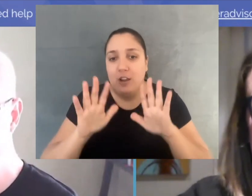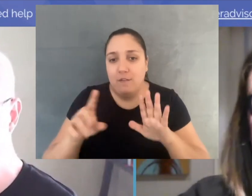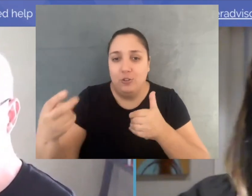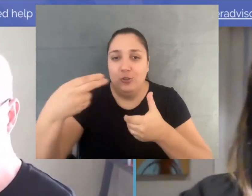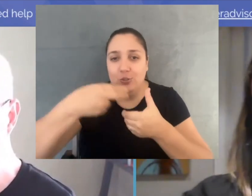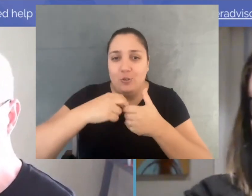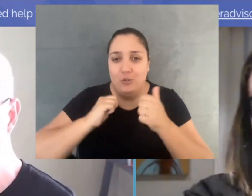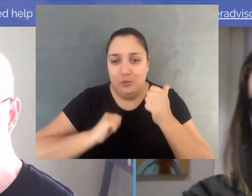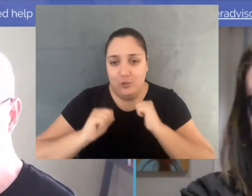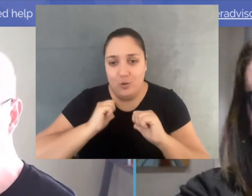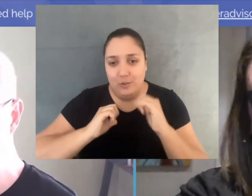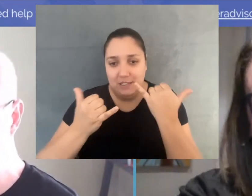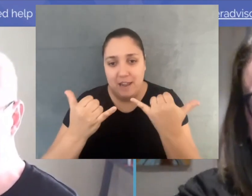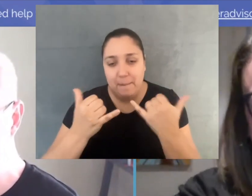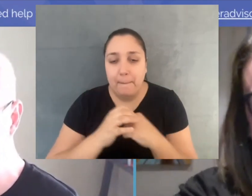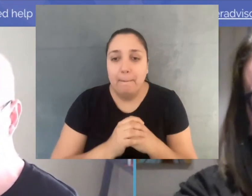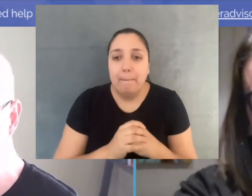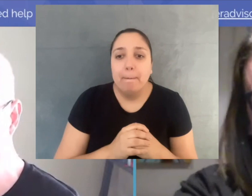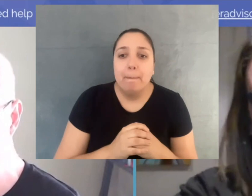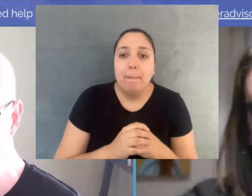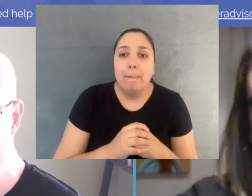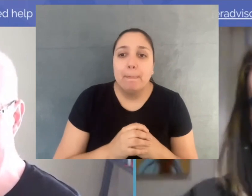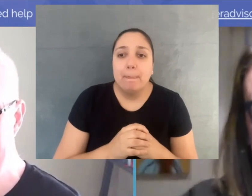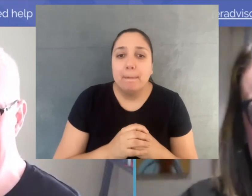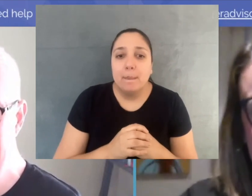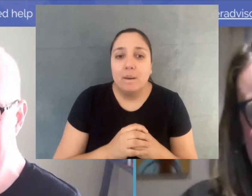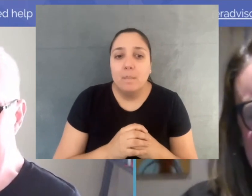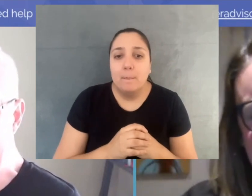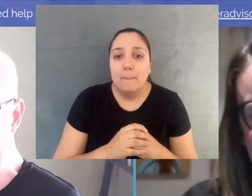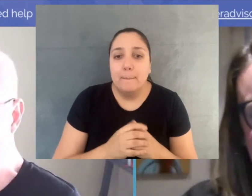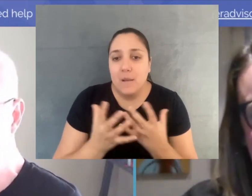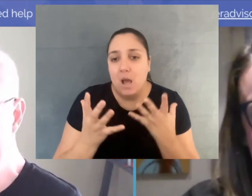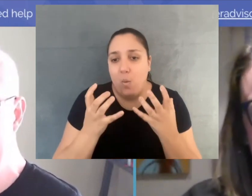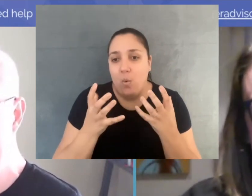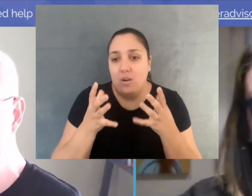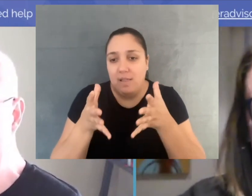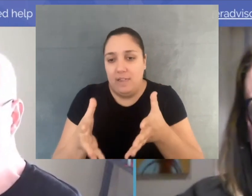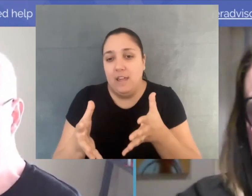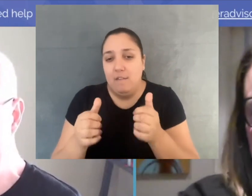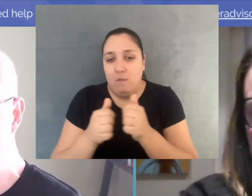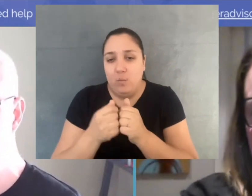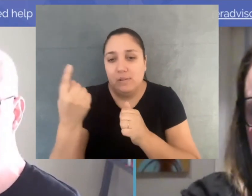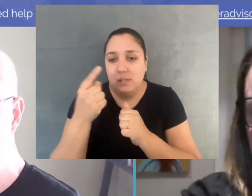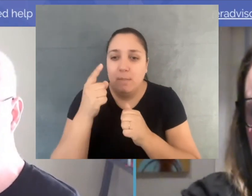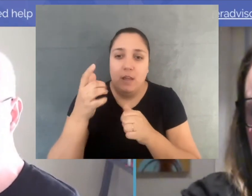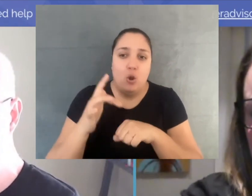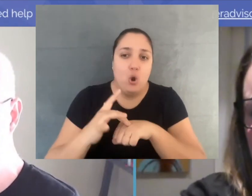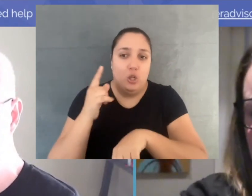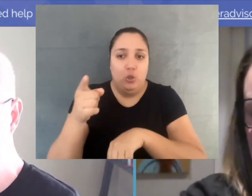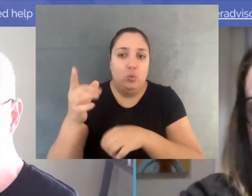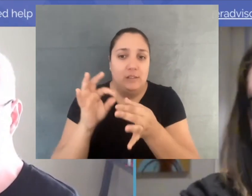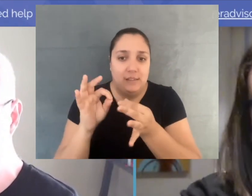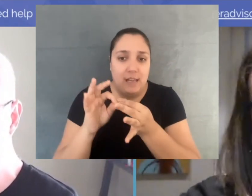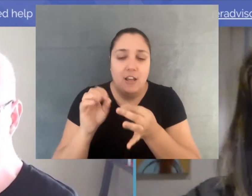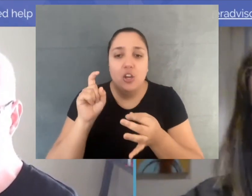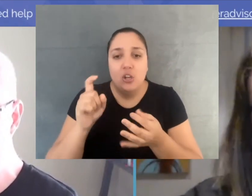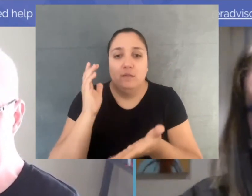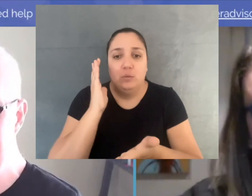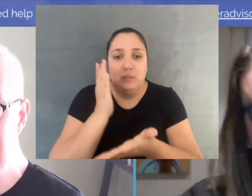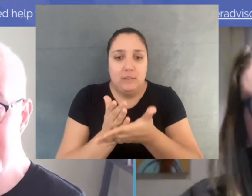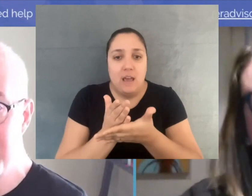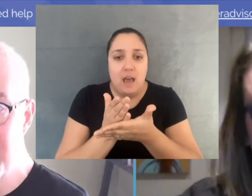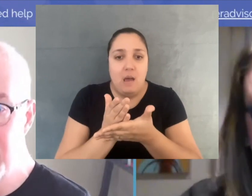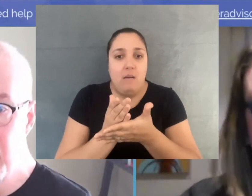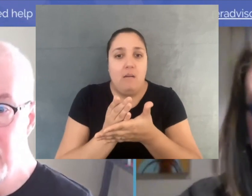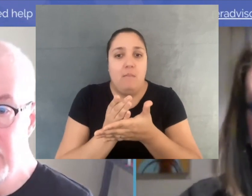of topics, and I'm really grateful for you being on the show today. I wanted to kind of leave things with one of the earlier things you said